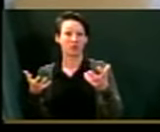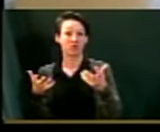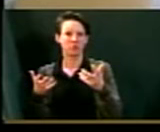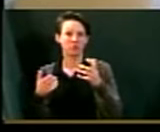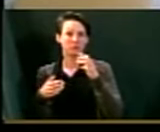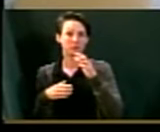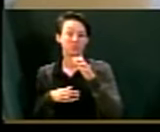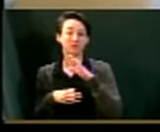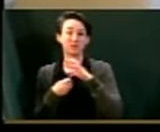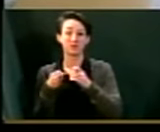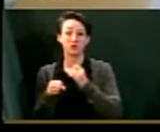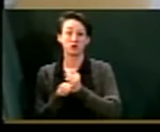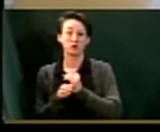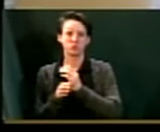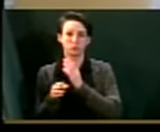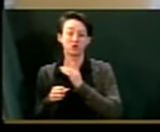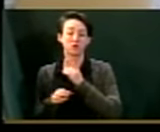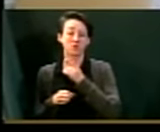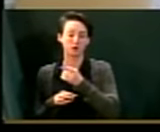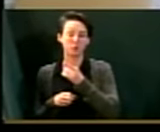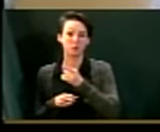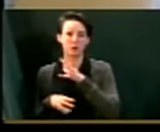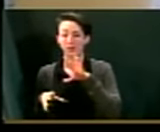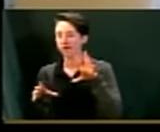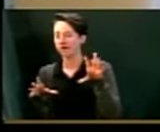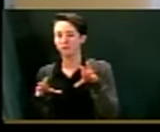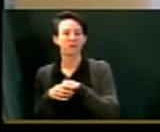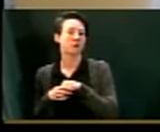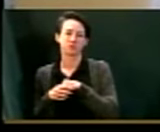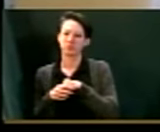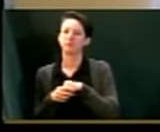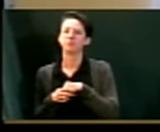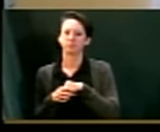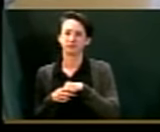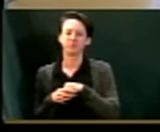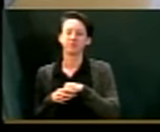those years. You've been very, very involved,